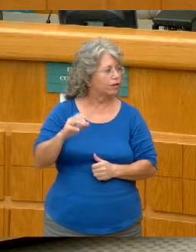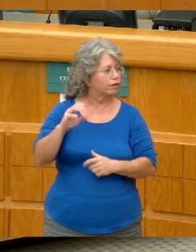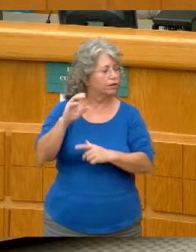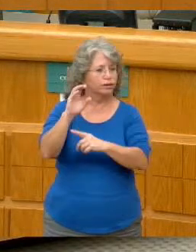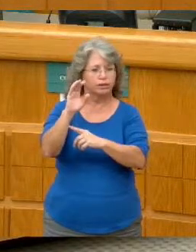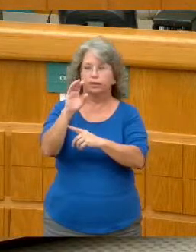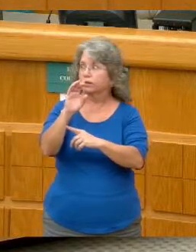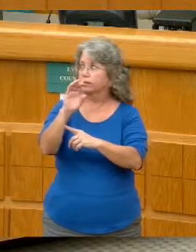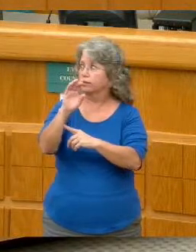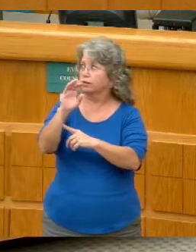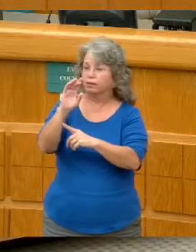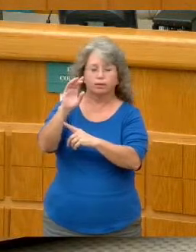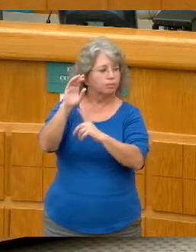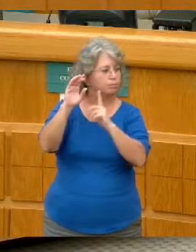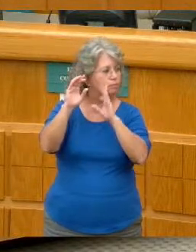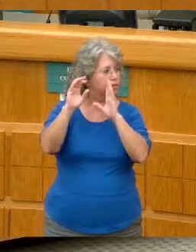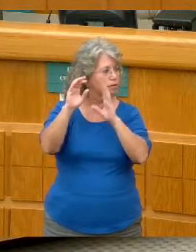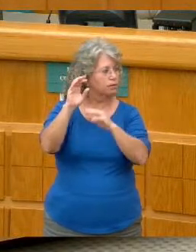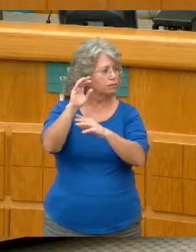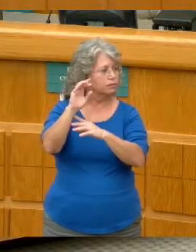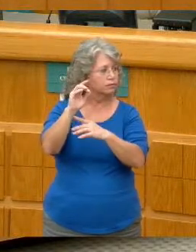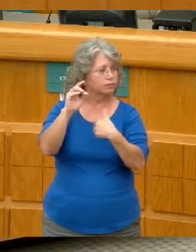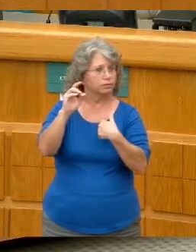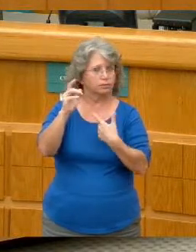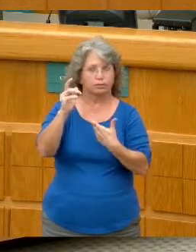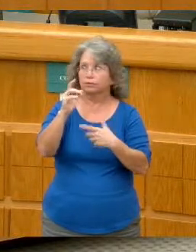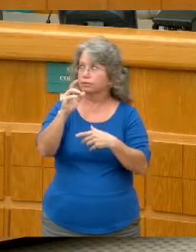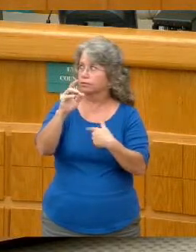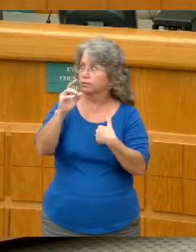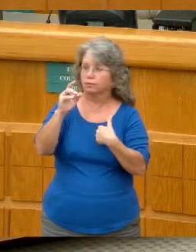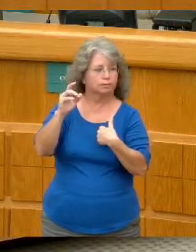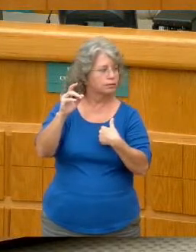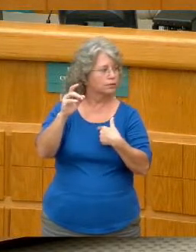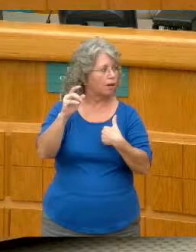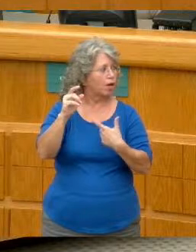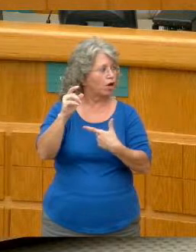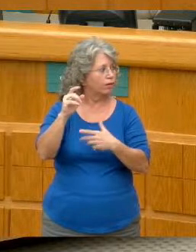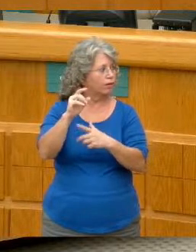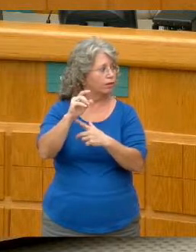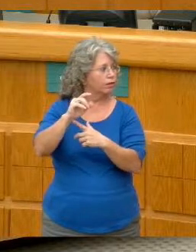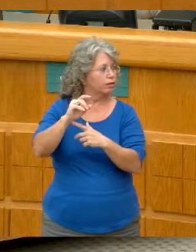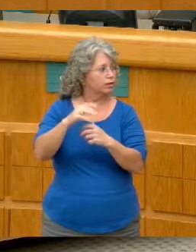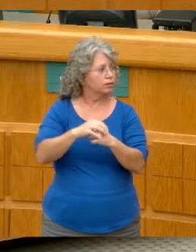18,808 recovered, 640 active cases, 397 deaths.